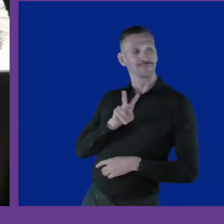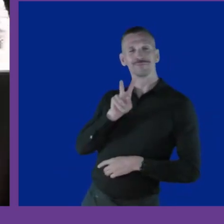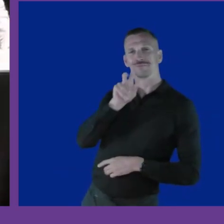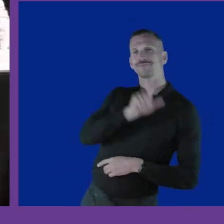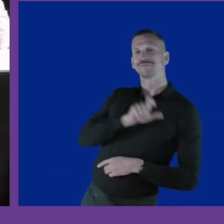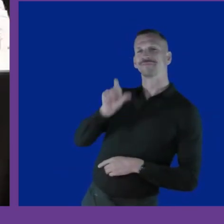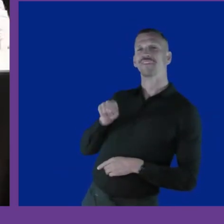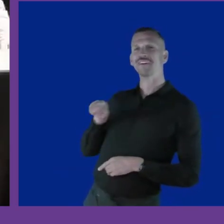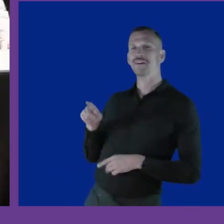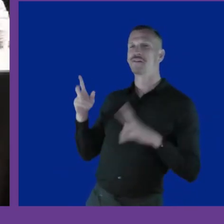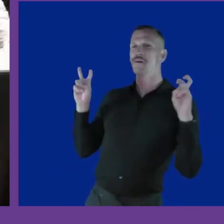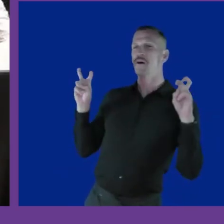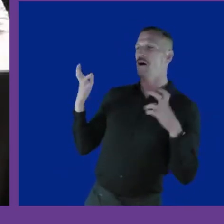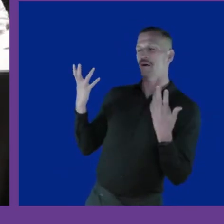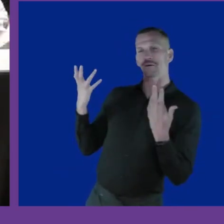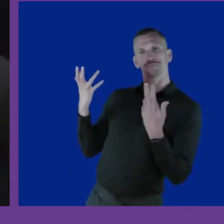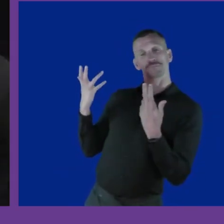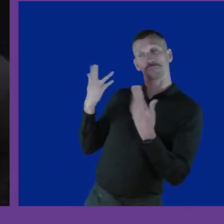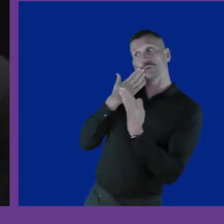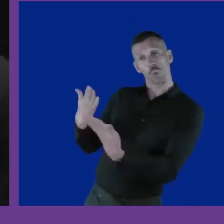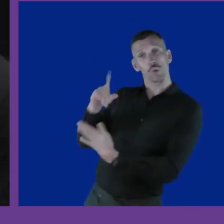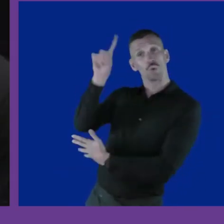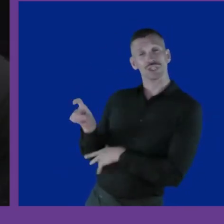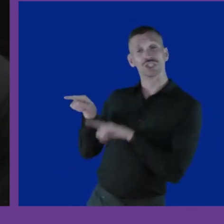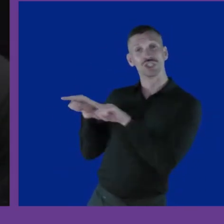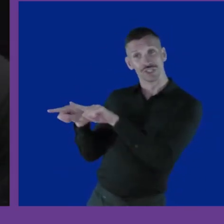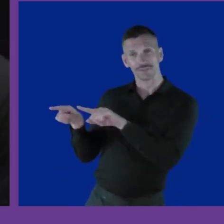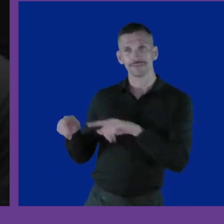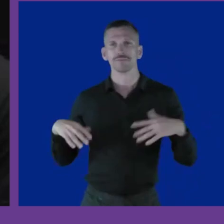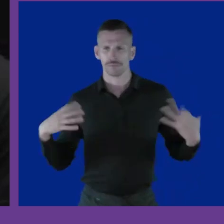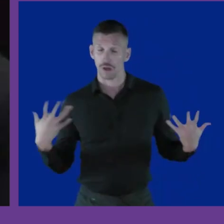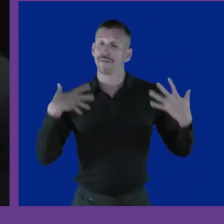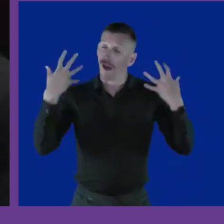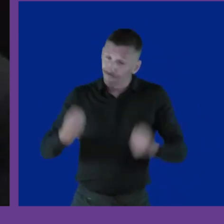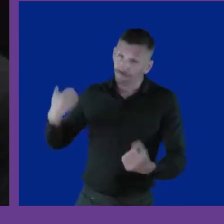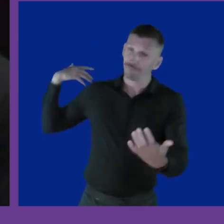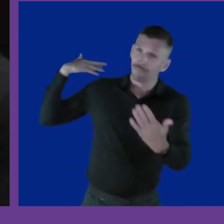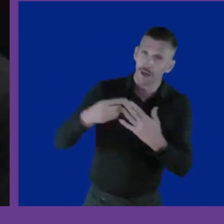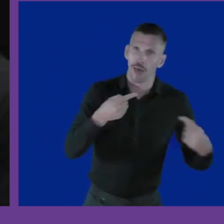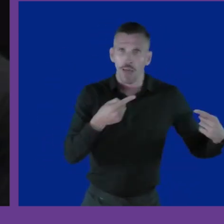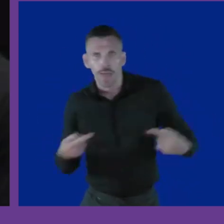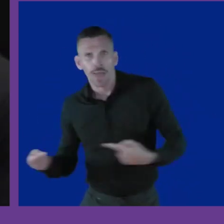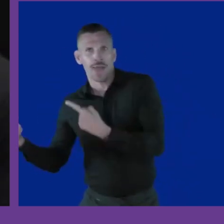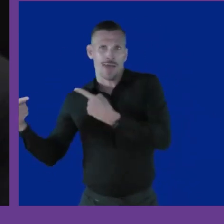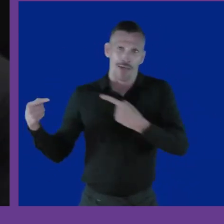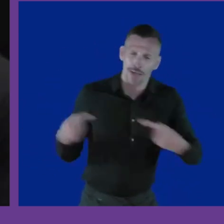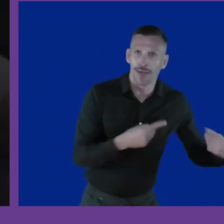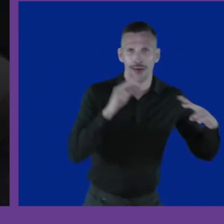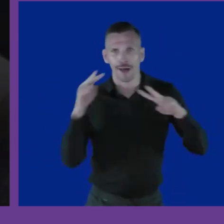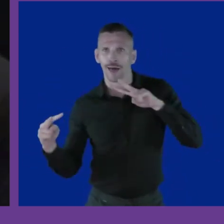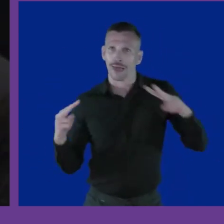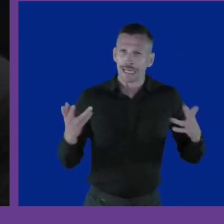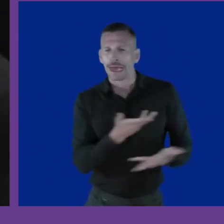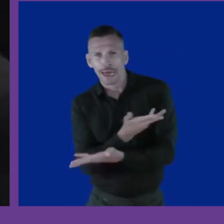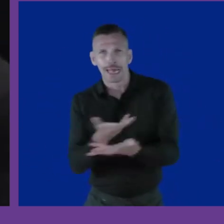I think after this, there are going to be a lot of more discussions, of course, and people reaching out to us about